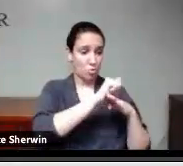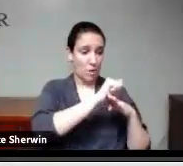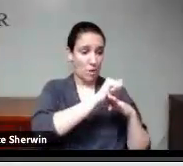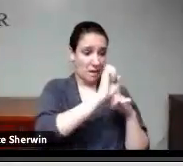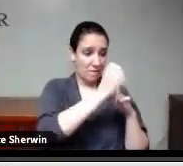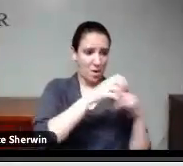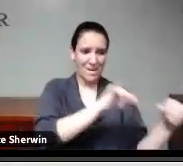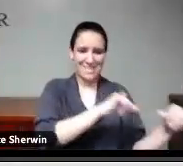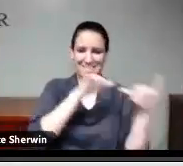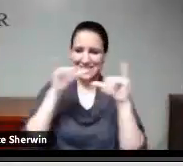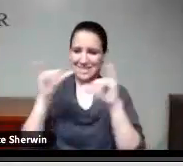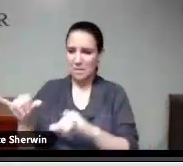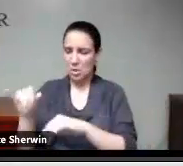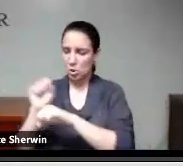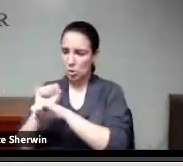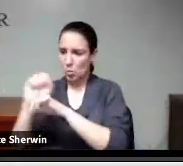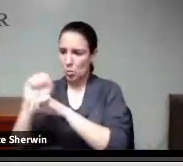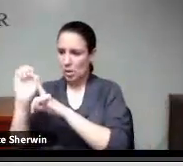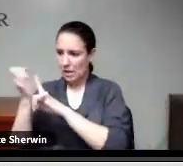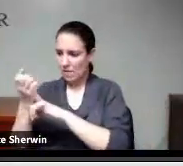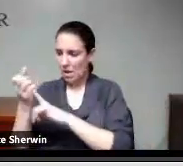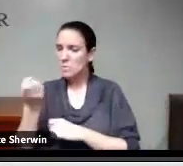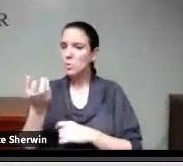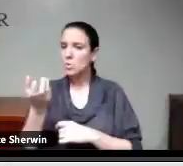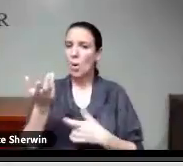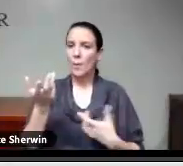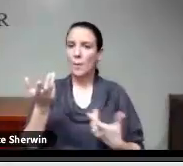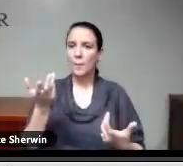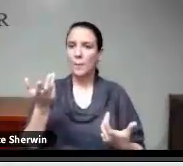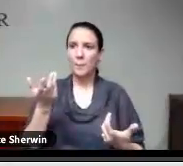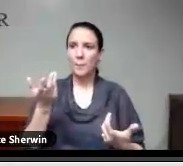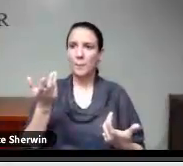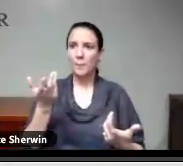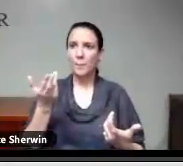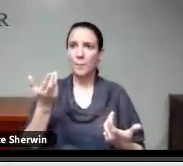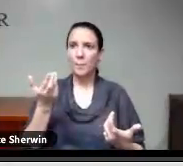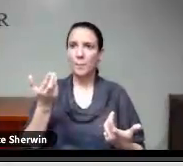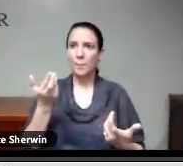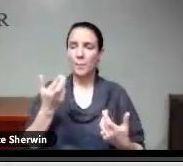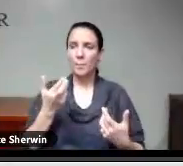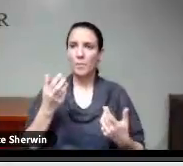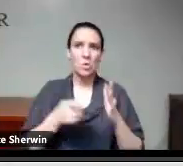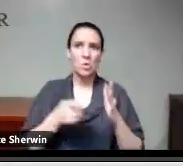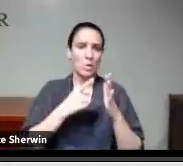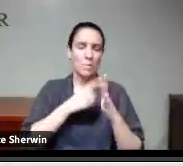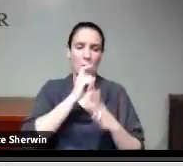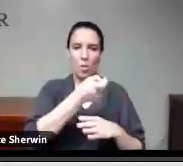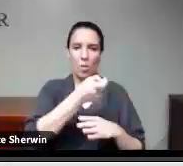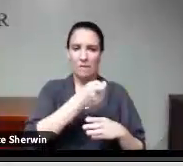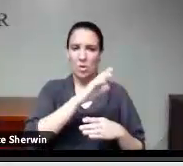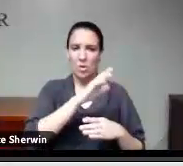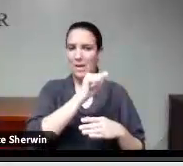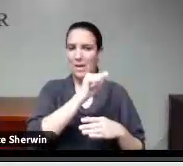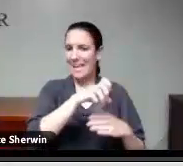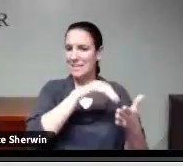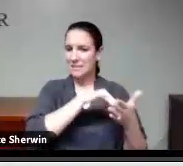So examples of that would be where we give people case studies, for example,